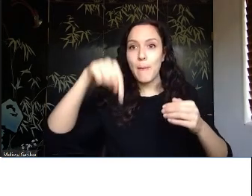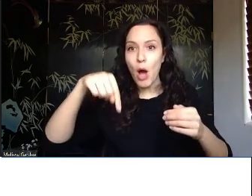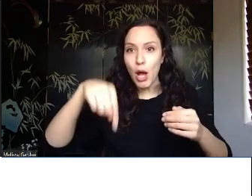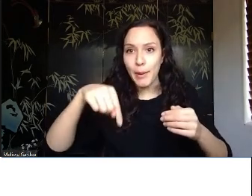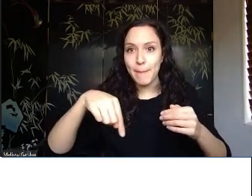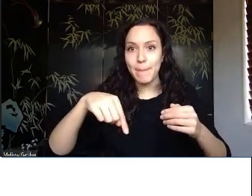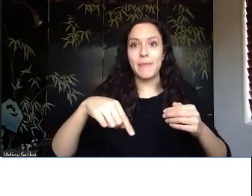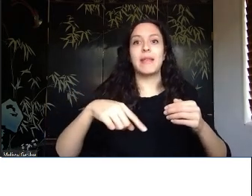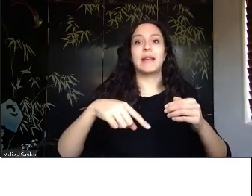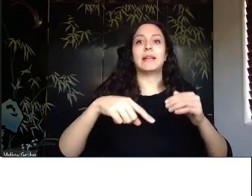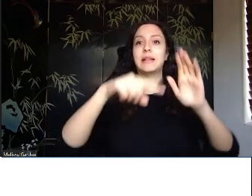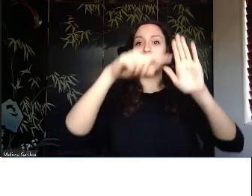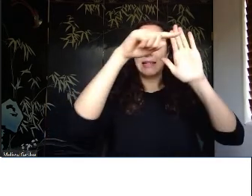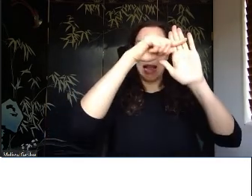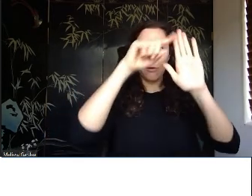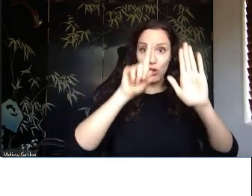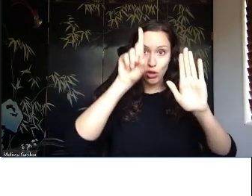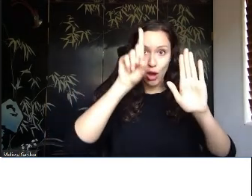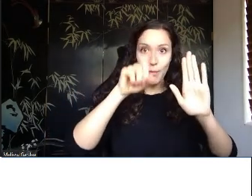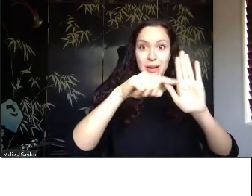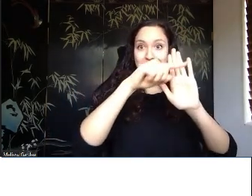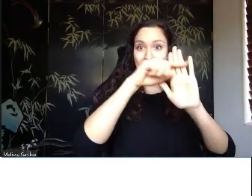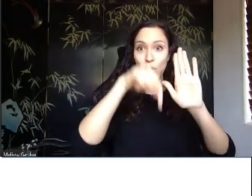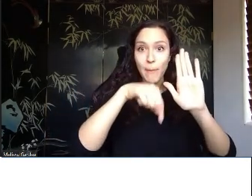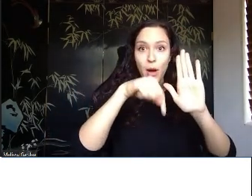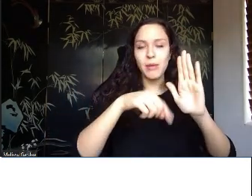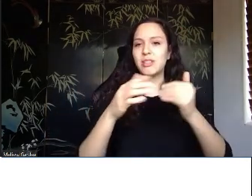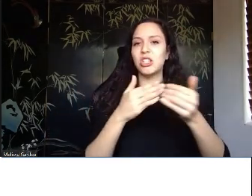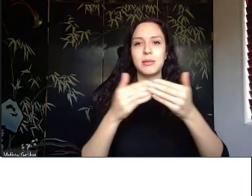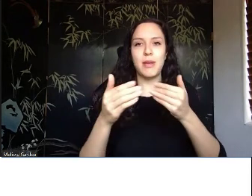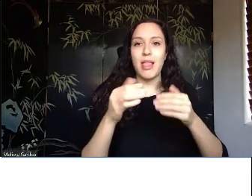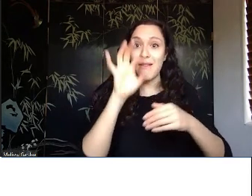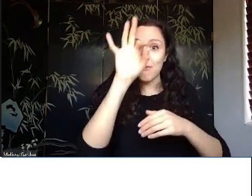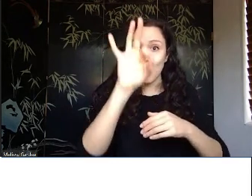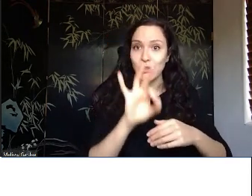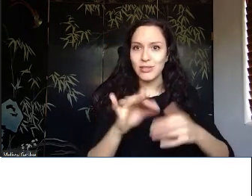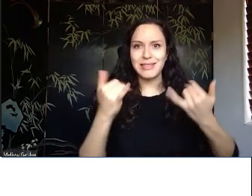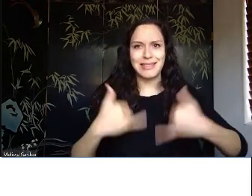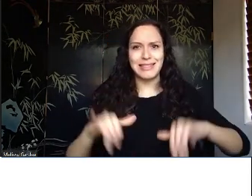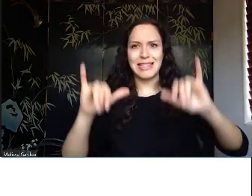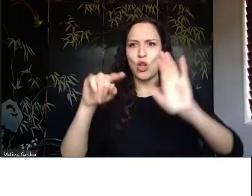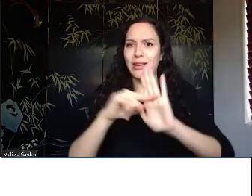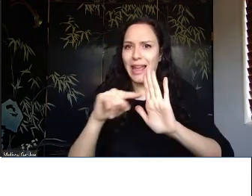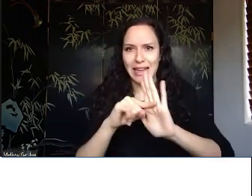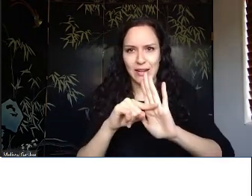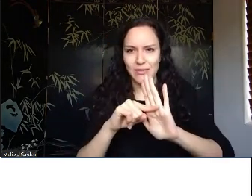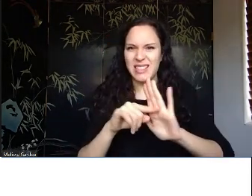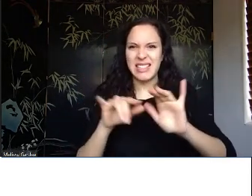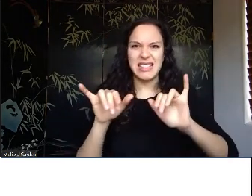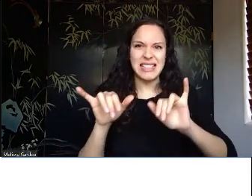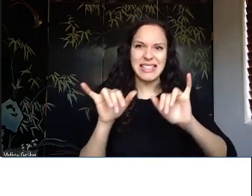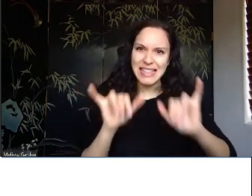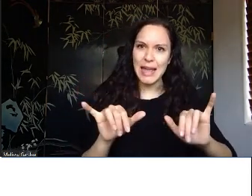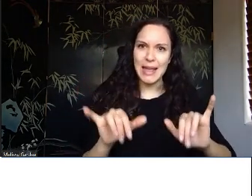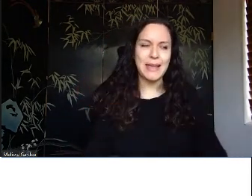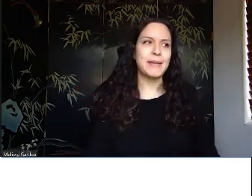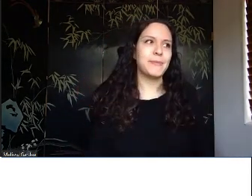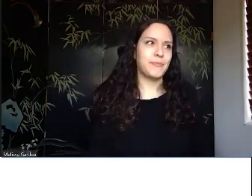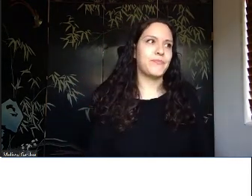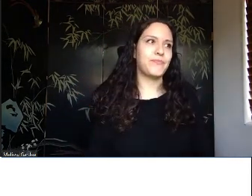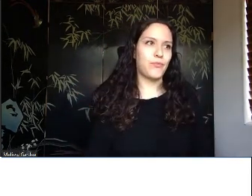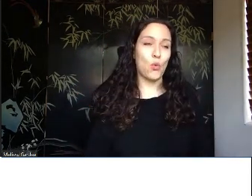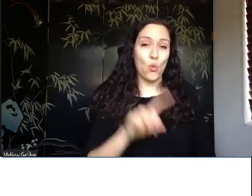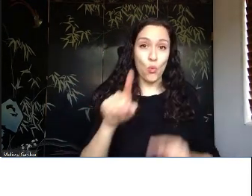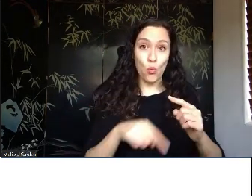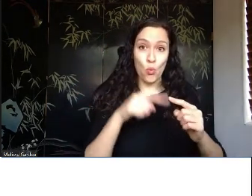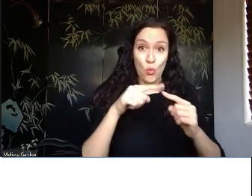still makes a negative fraction in the end. Okay, so it's the same exact thing. When there's a negative, think down